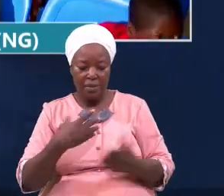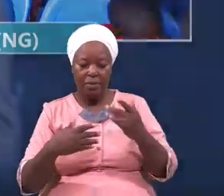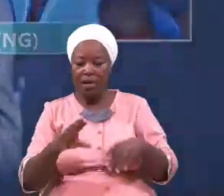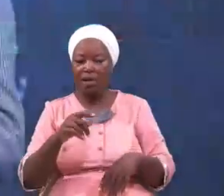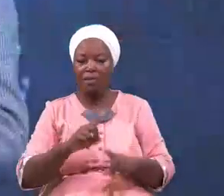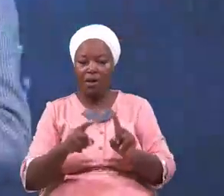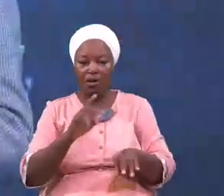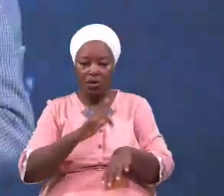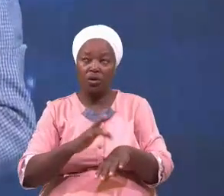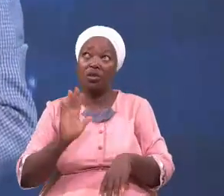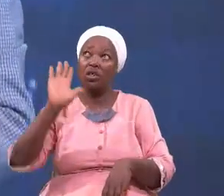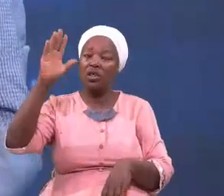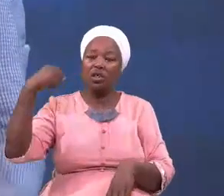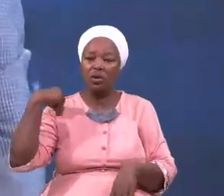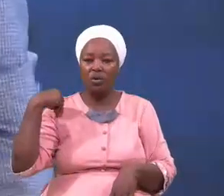his clothes,